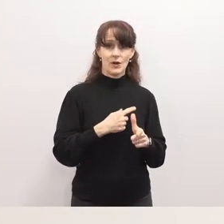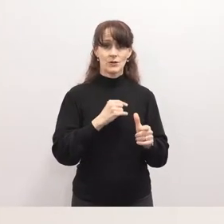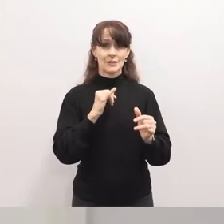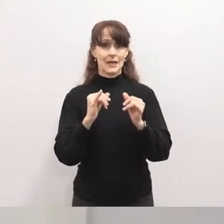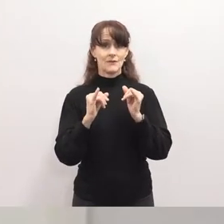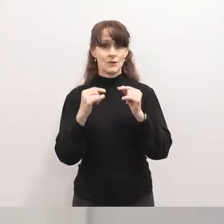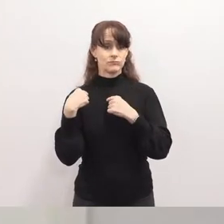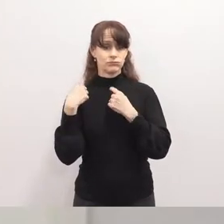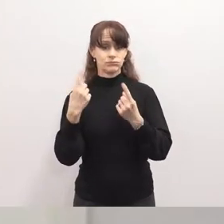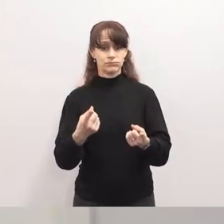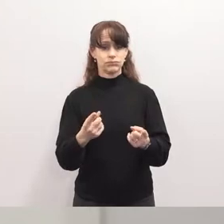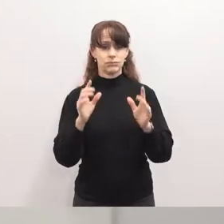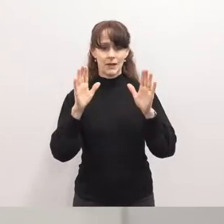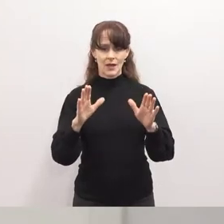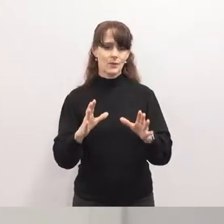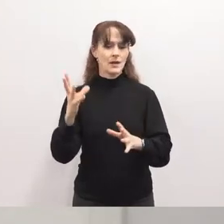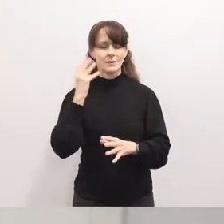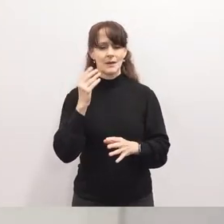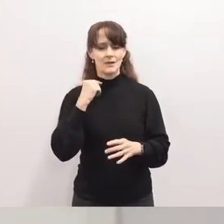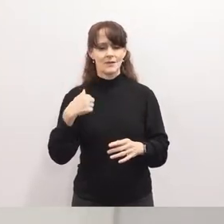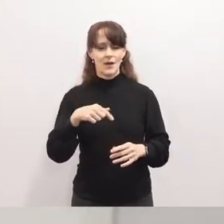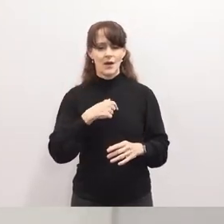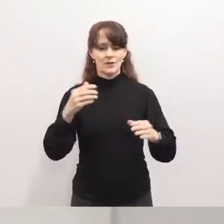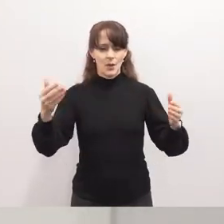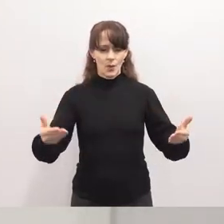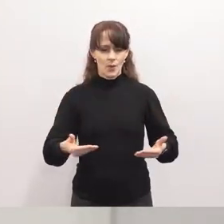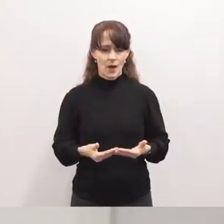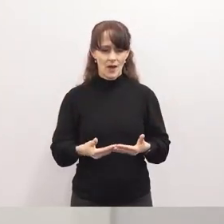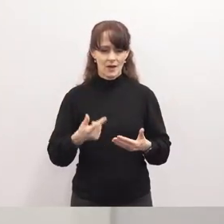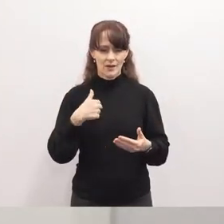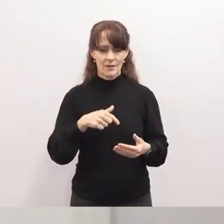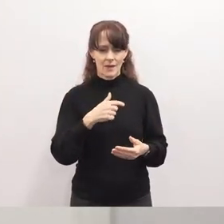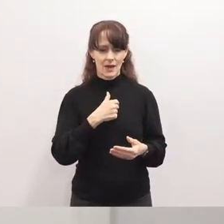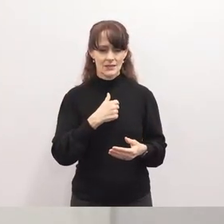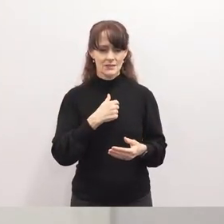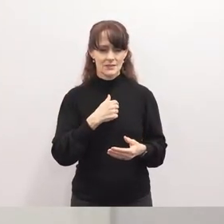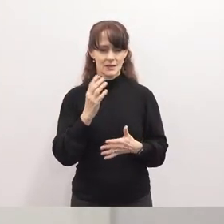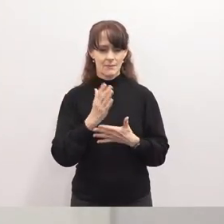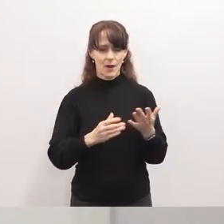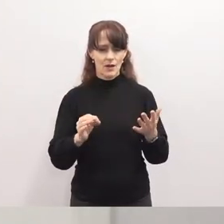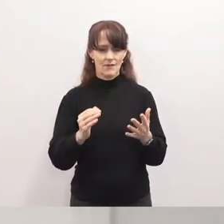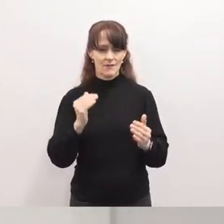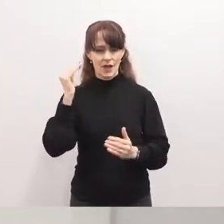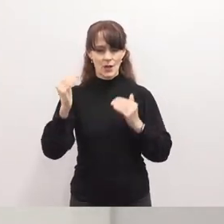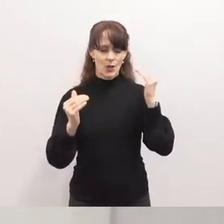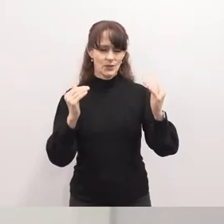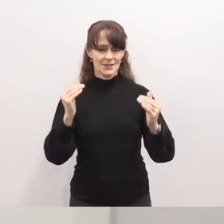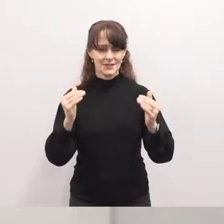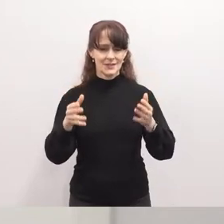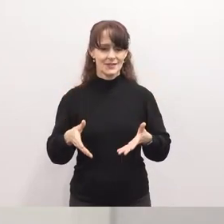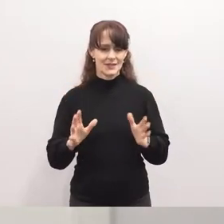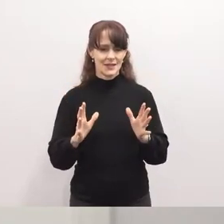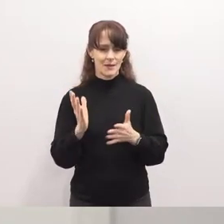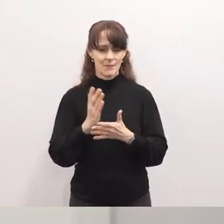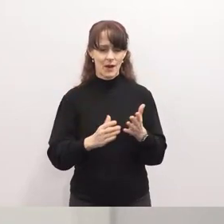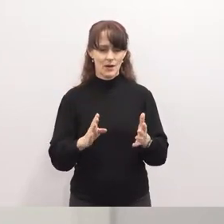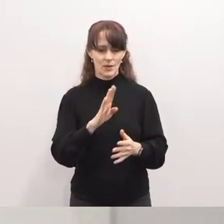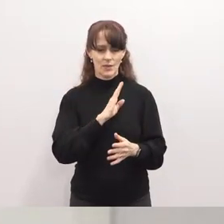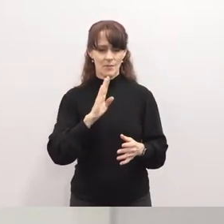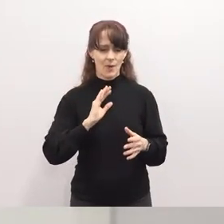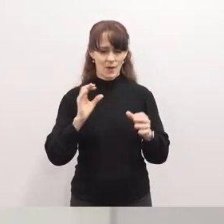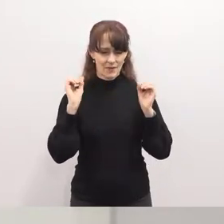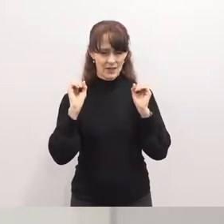interview. So a great experience for us to welcome them into an aspect of adulting to be a part of the Board of